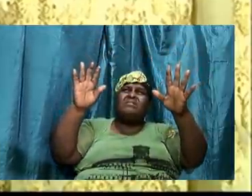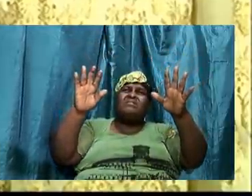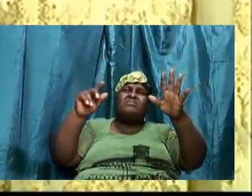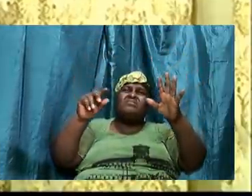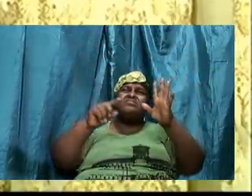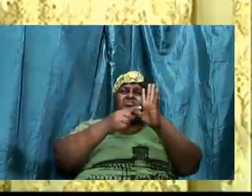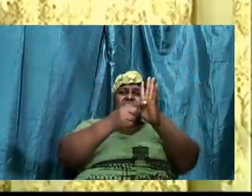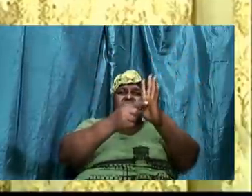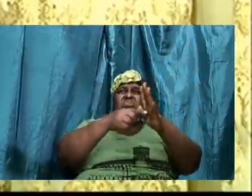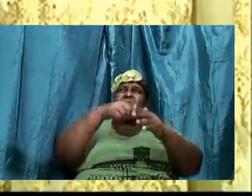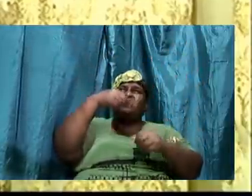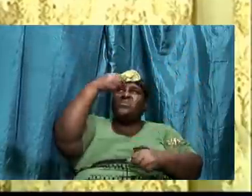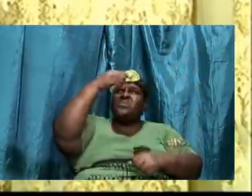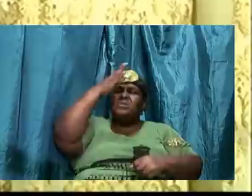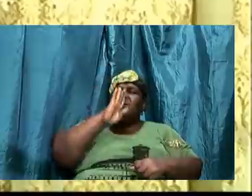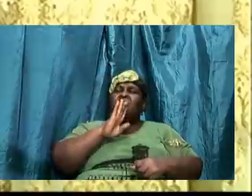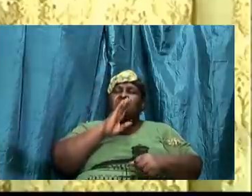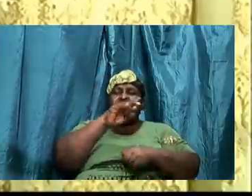handiwork.